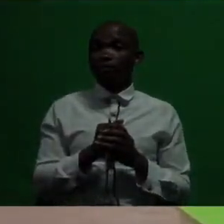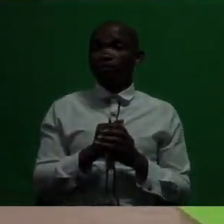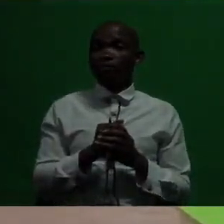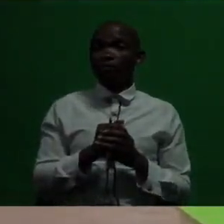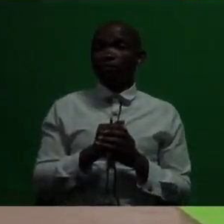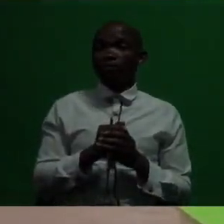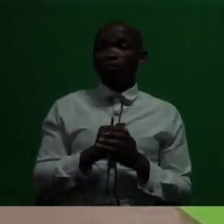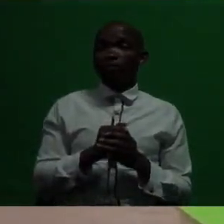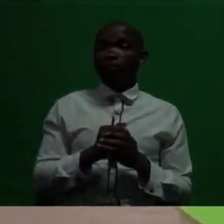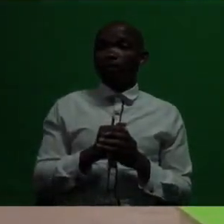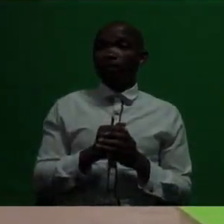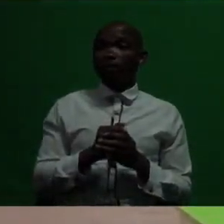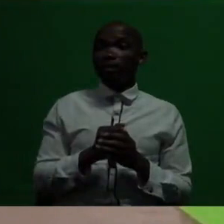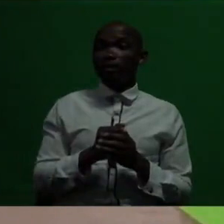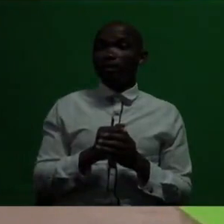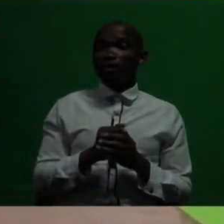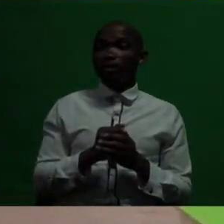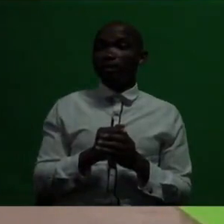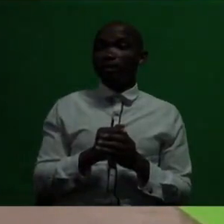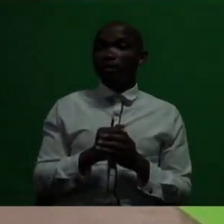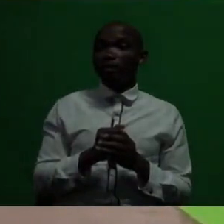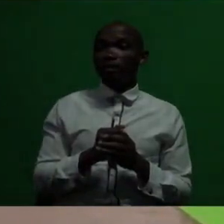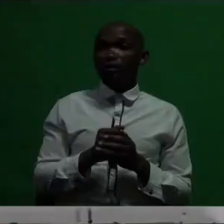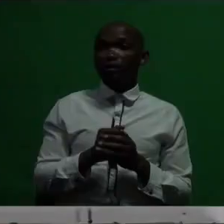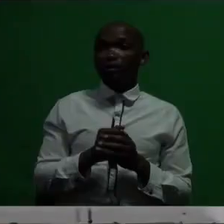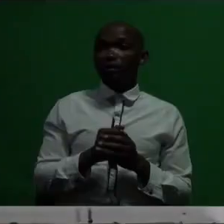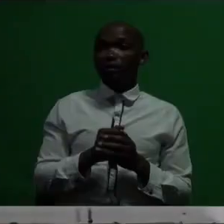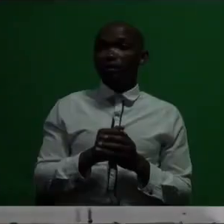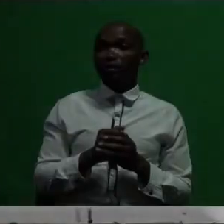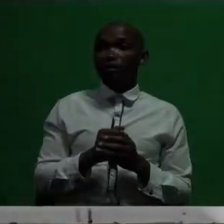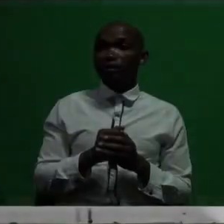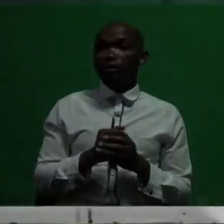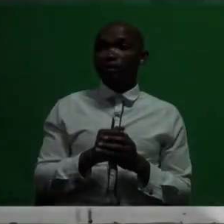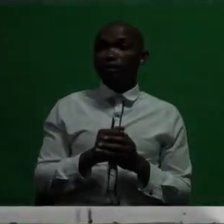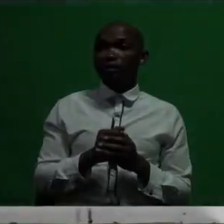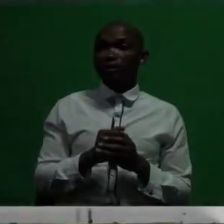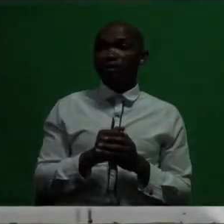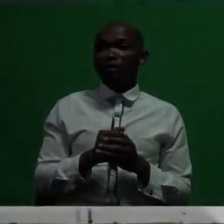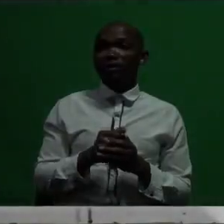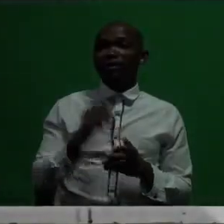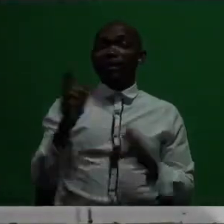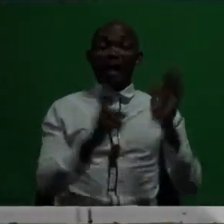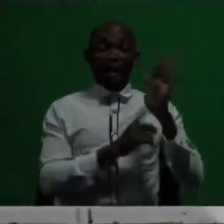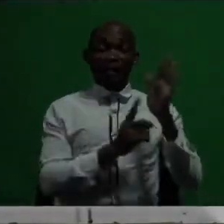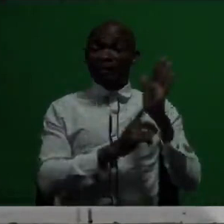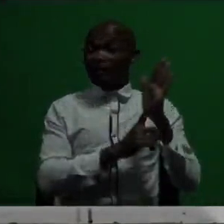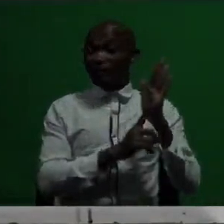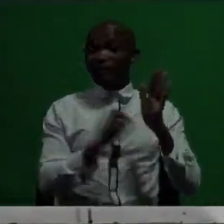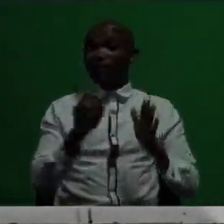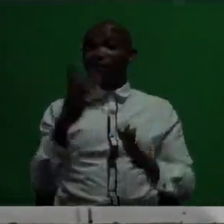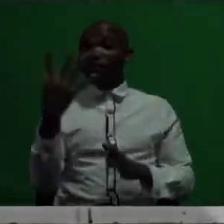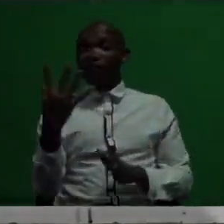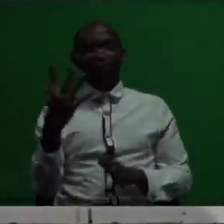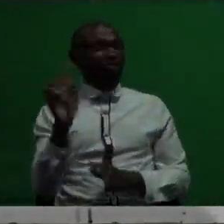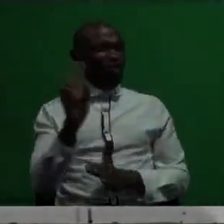Yes, Ali? Good. They are 5. 1, 2, 3, 4. Sorry, there are 6, my dear.